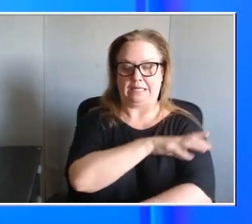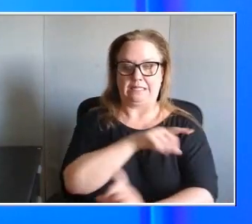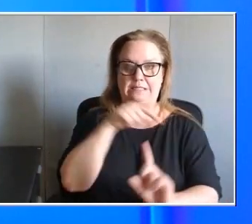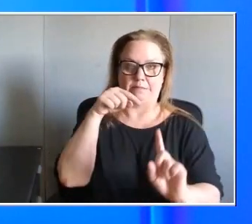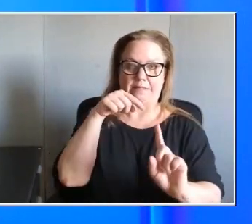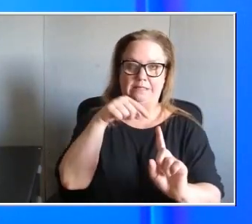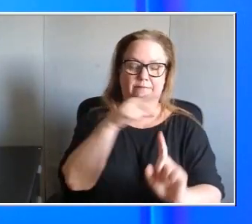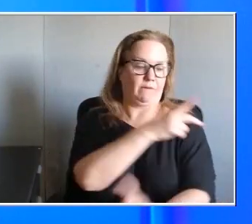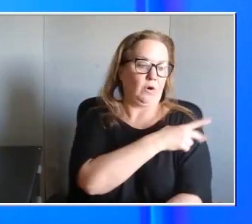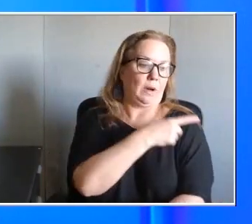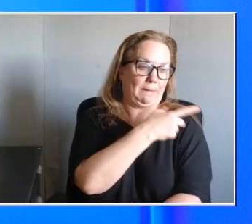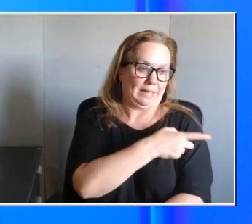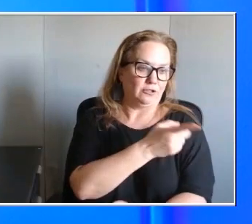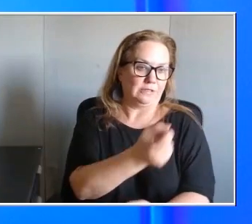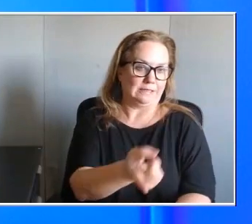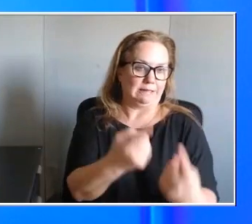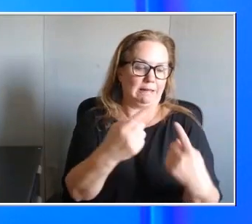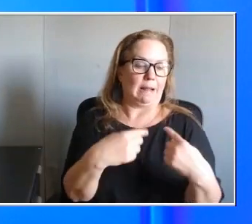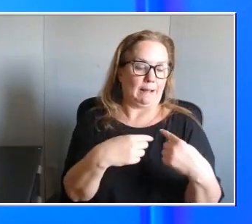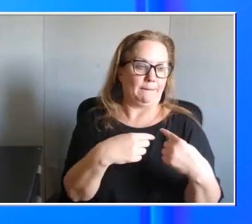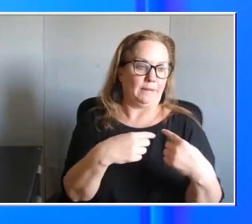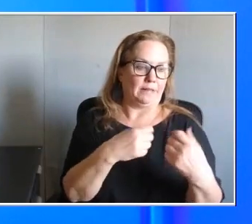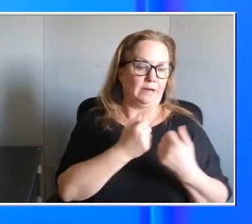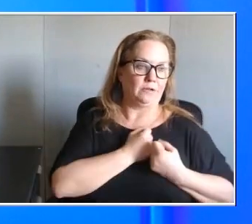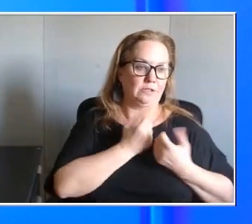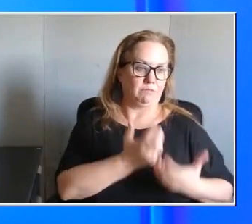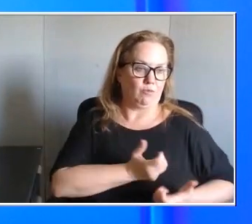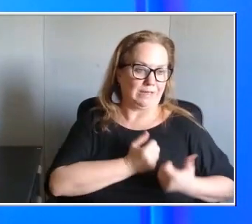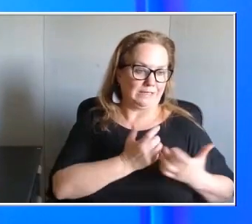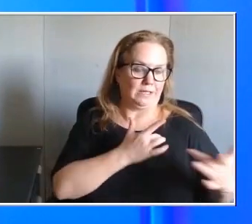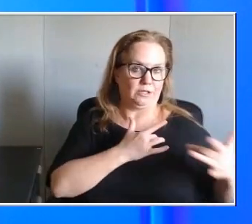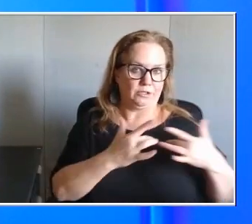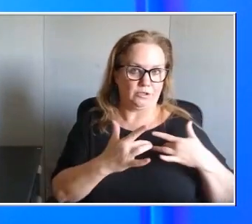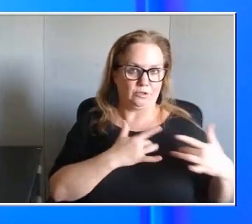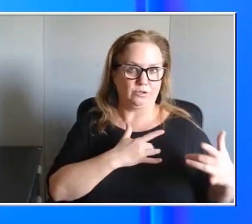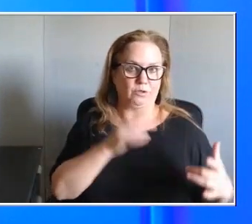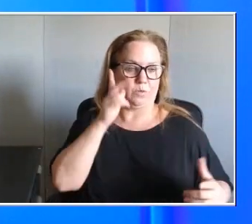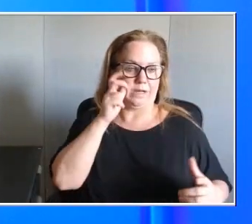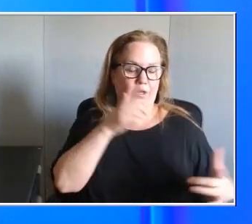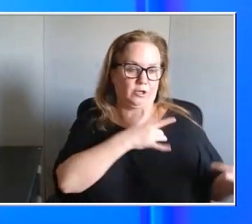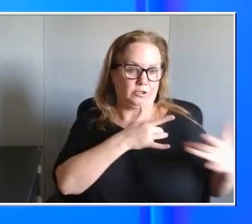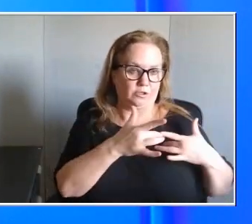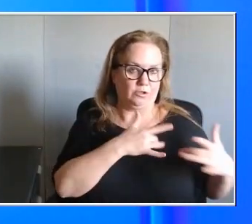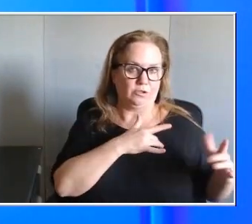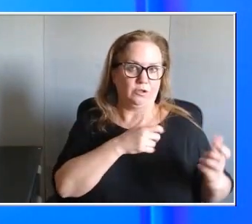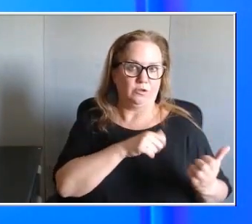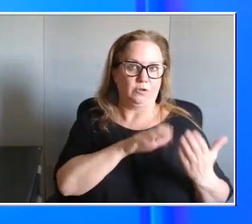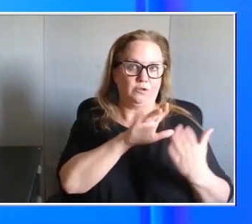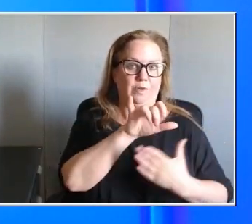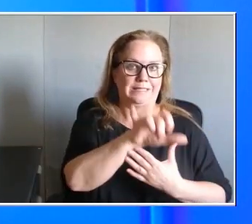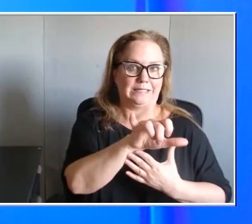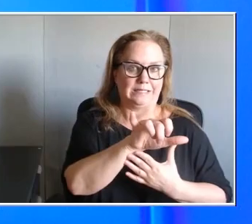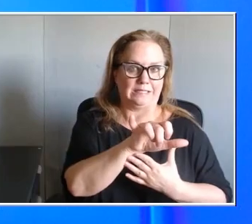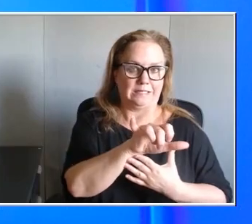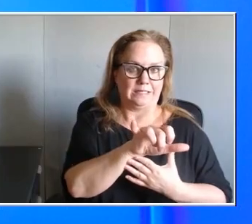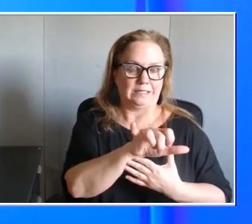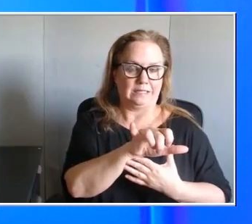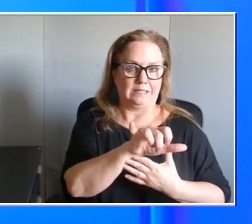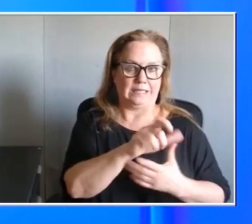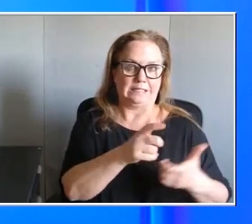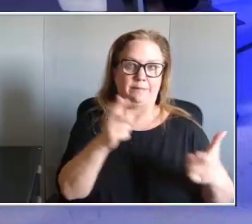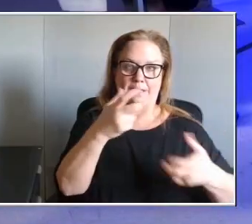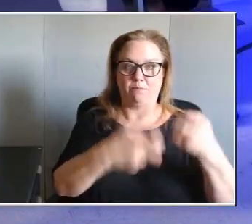get patients in that are expressing concerns, or we hear about concerns, to address this, because it is a big